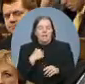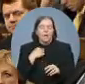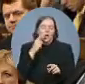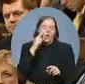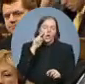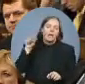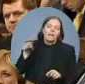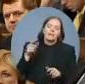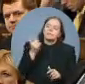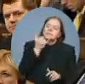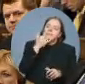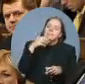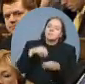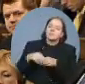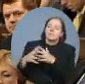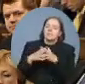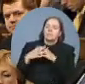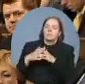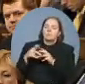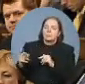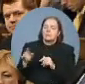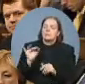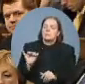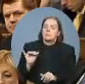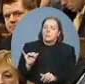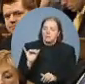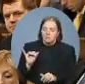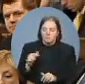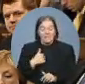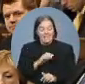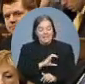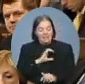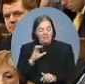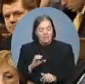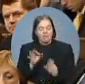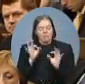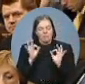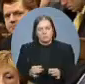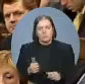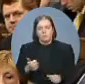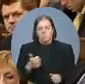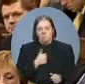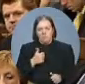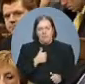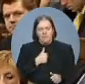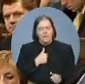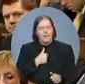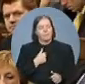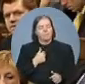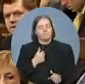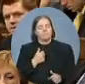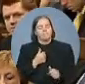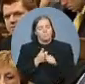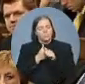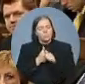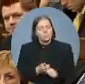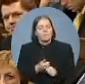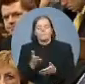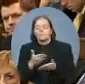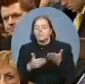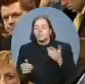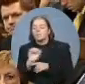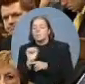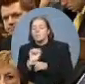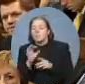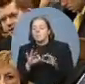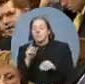Speaker, Canada will take its own decisions. Those decisions will be in the best interest not just of the auto sector, but of the entire Canadian economy and